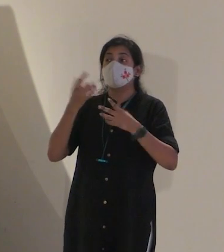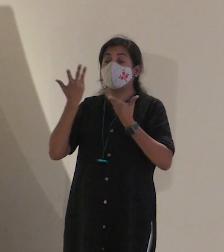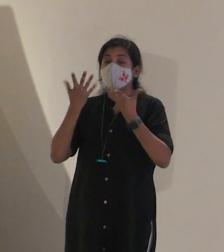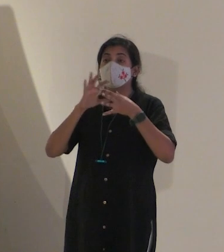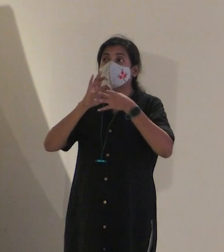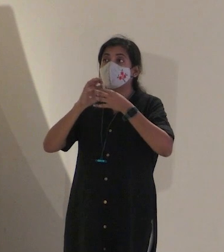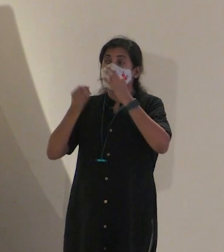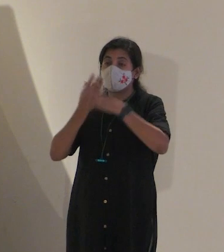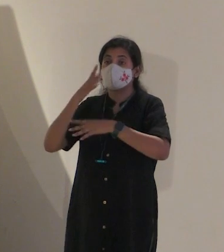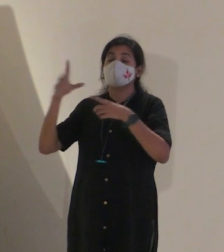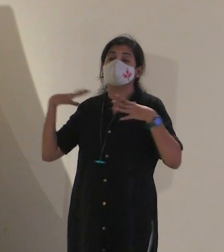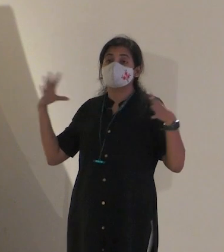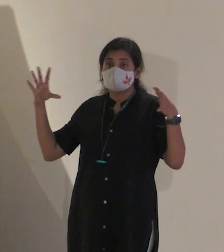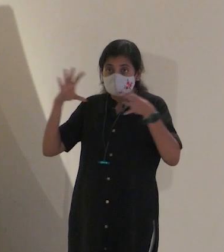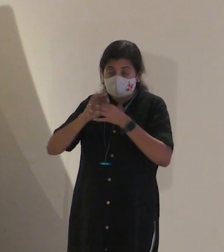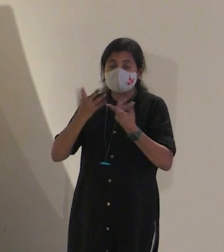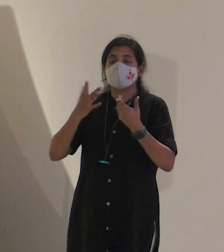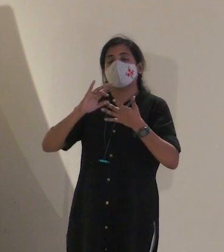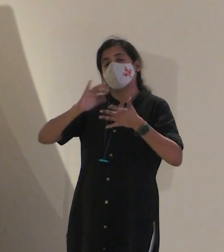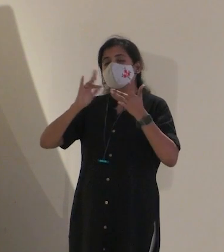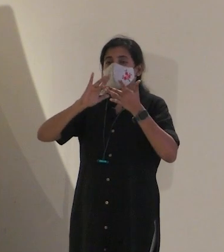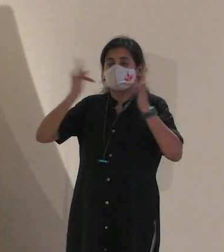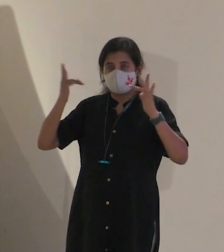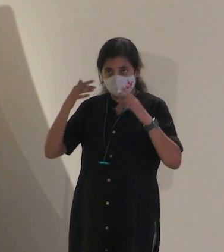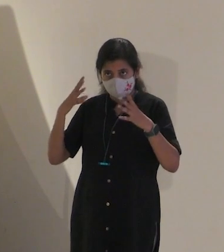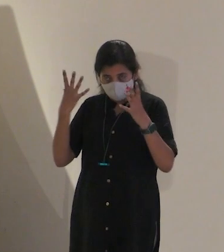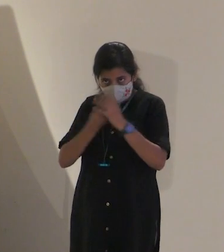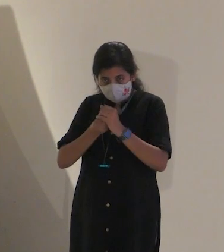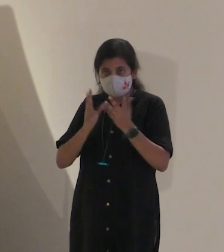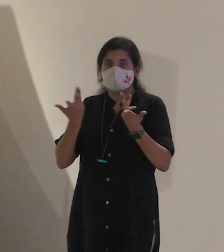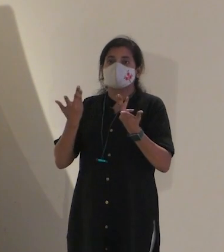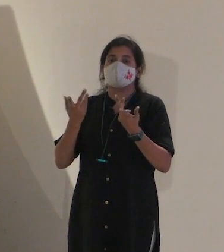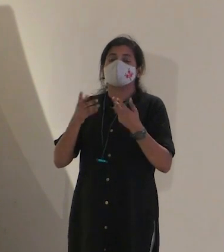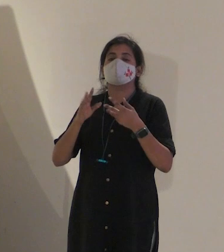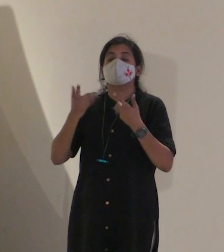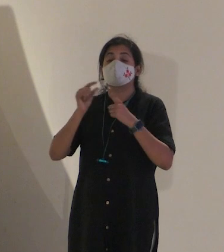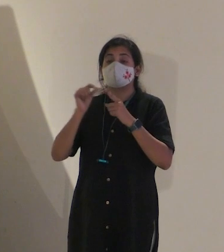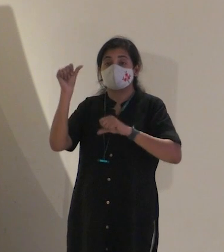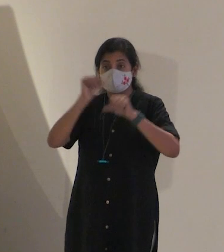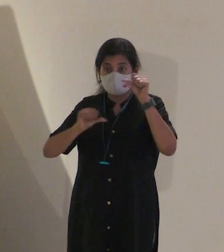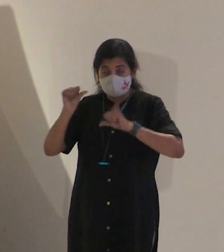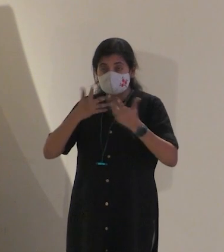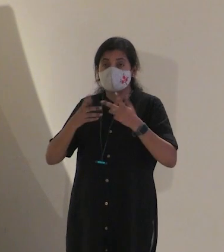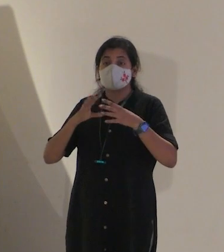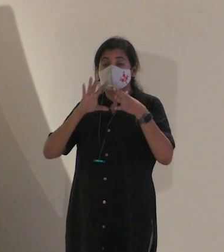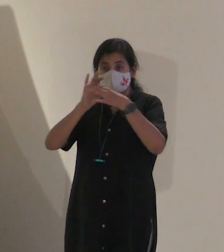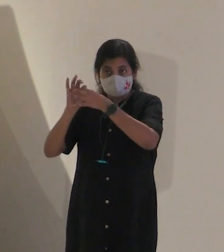and digital collaboration, merging projects, merging collections if